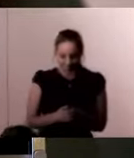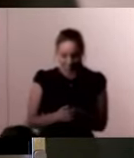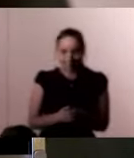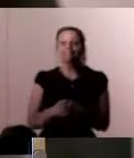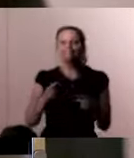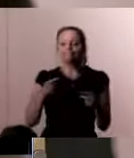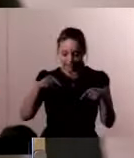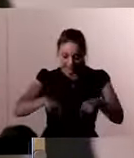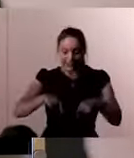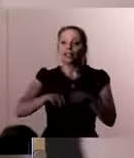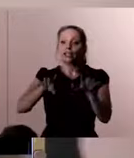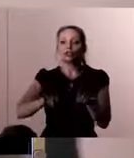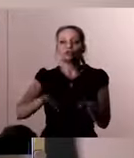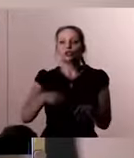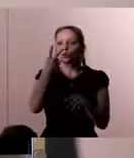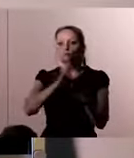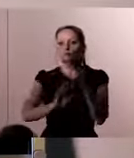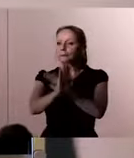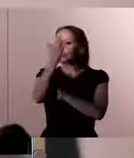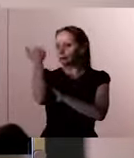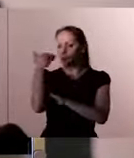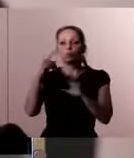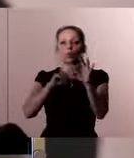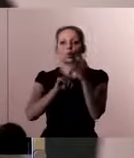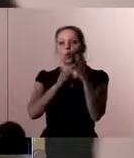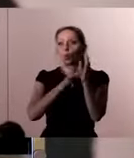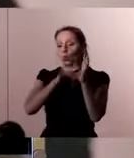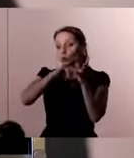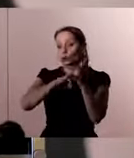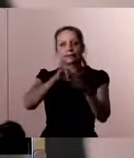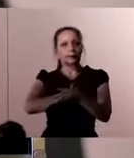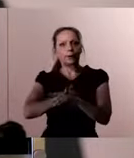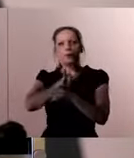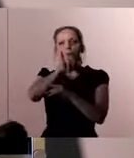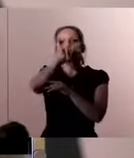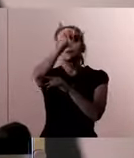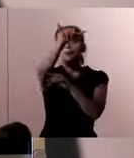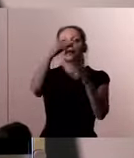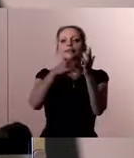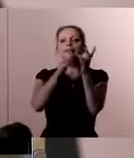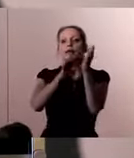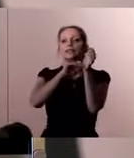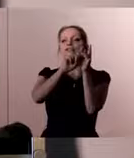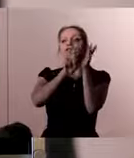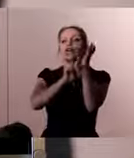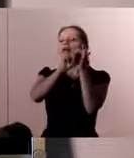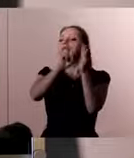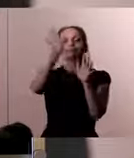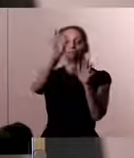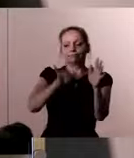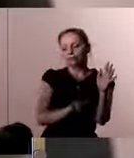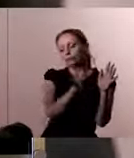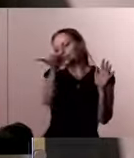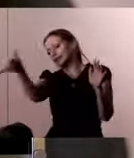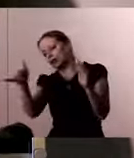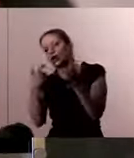Well, here in Australia, 2 months ago, a Qantas flight to Townsville was diverted to Rockhampton. A spokeswoman for the